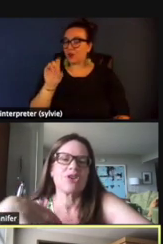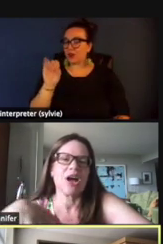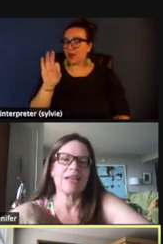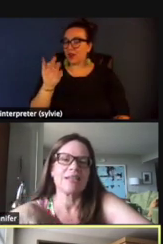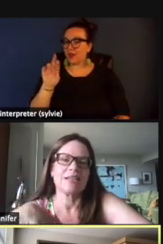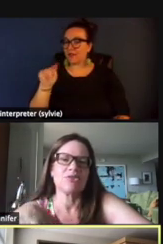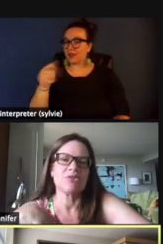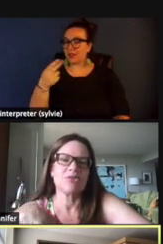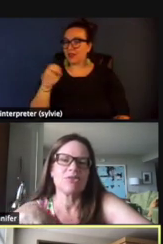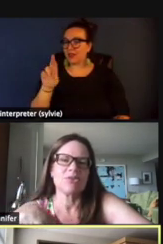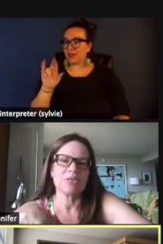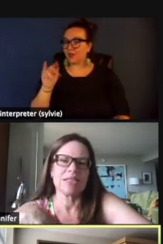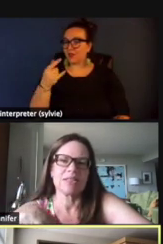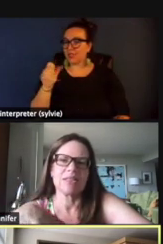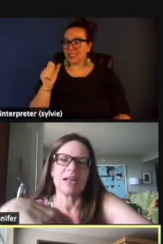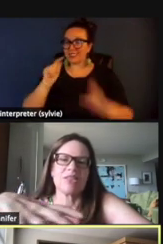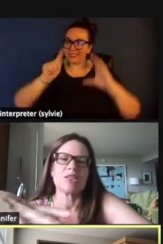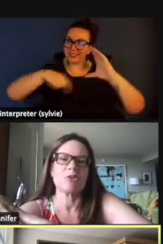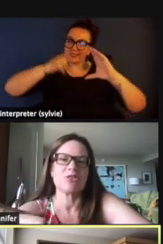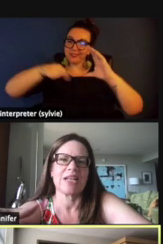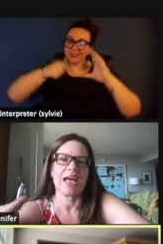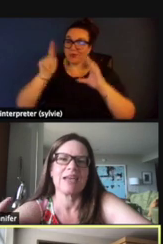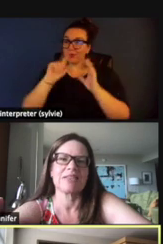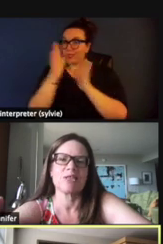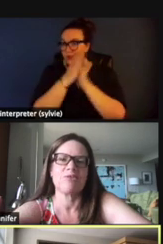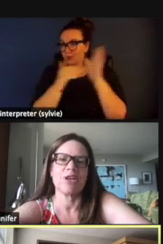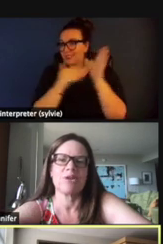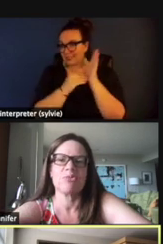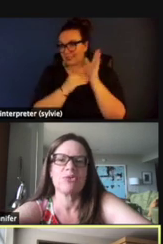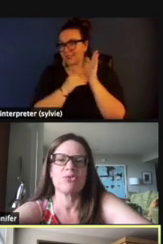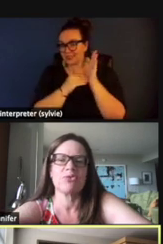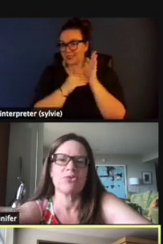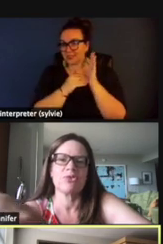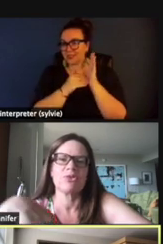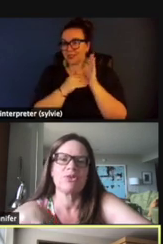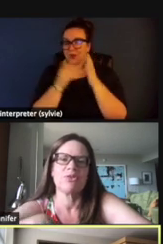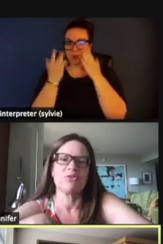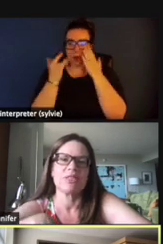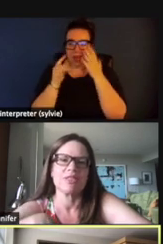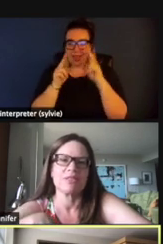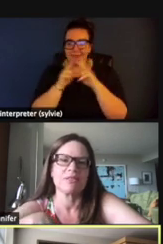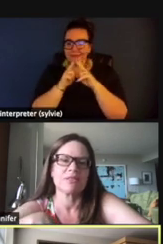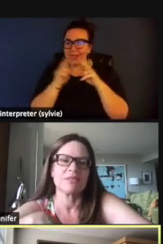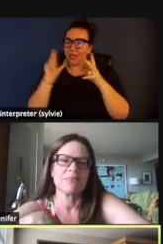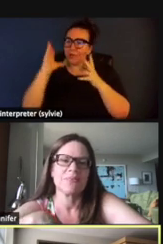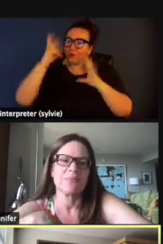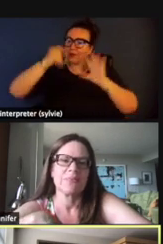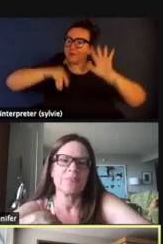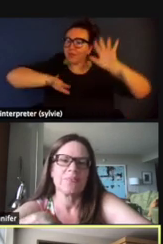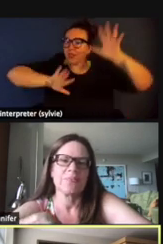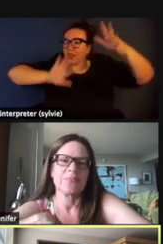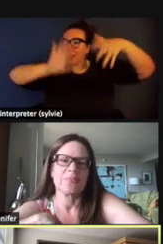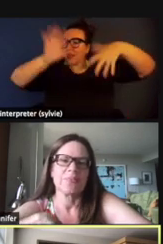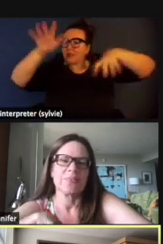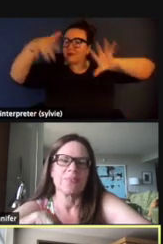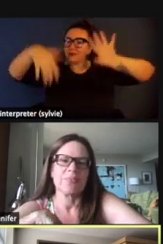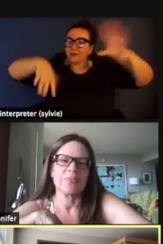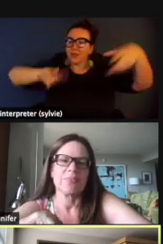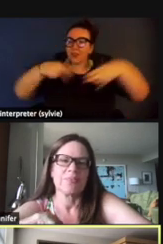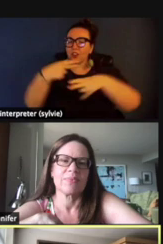was shot in New Zealand, and I think it's because it has these very beautiful vistas.